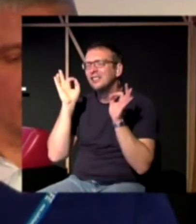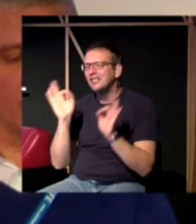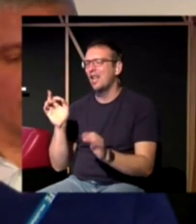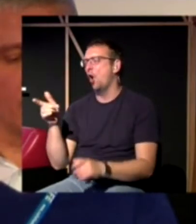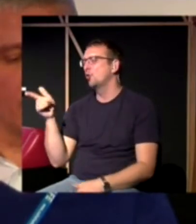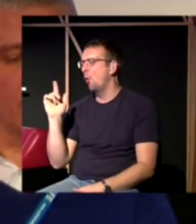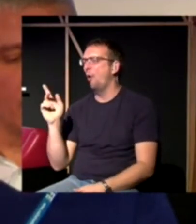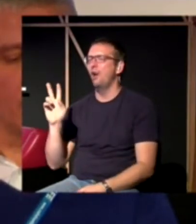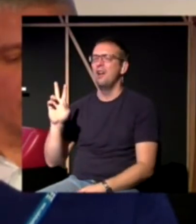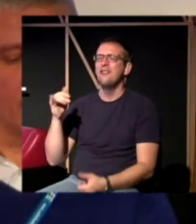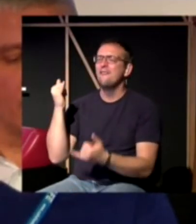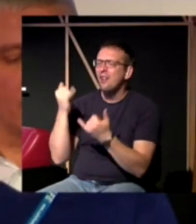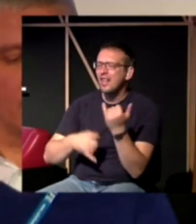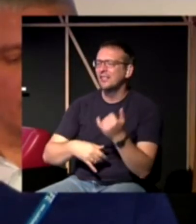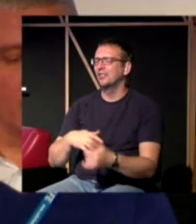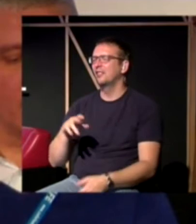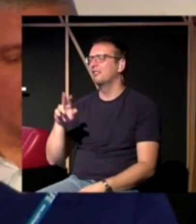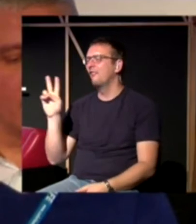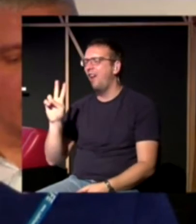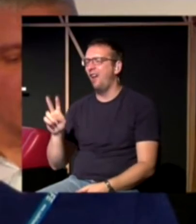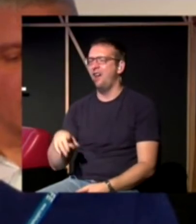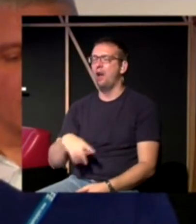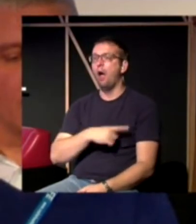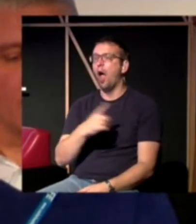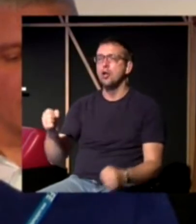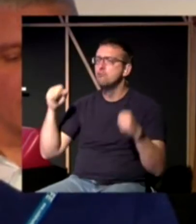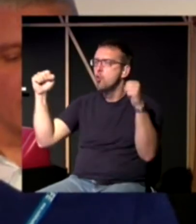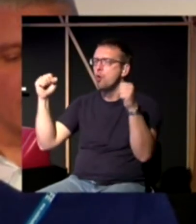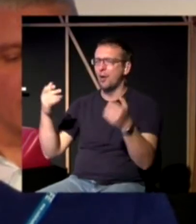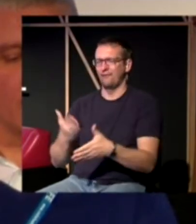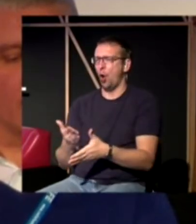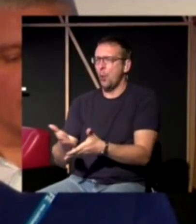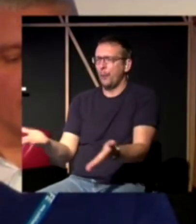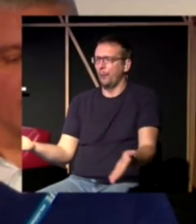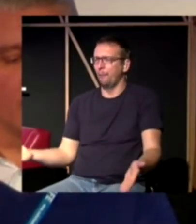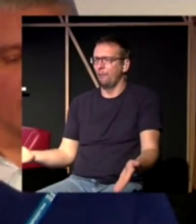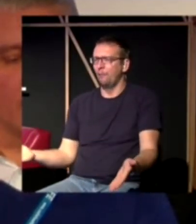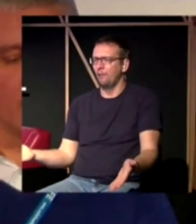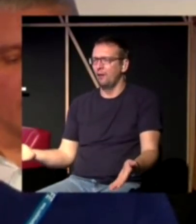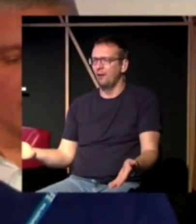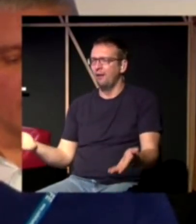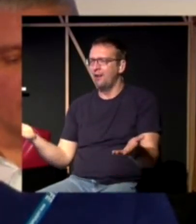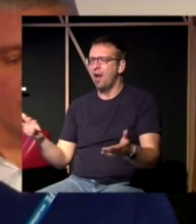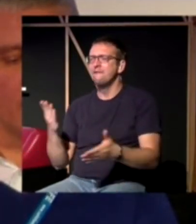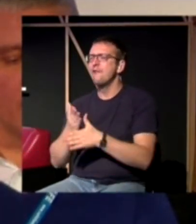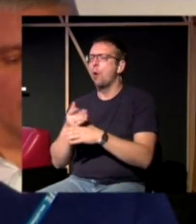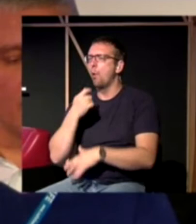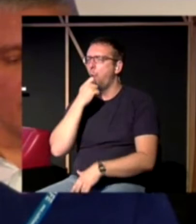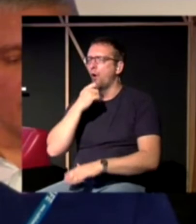much time was left. So I just felt I was just guessing. I was just guessing what was happening. Whereas before, I